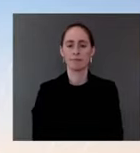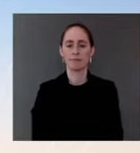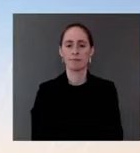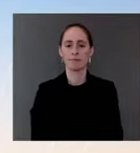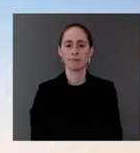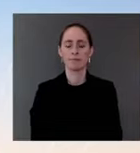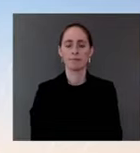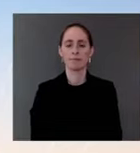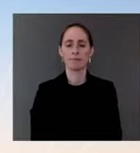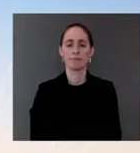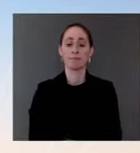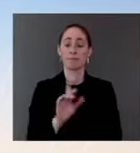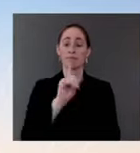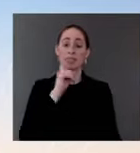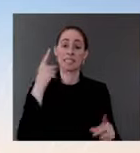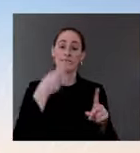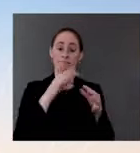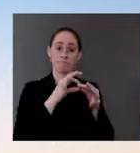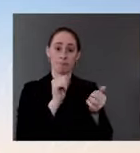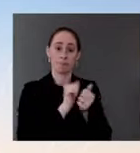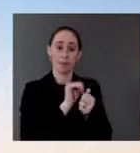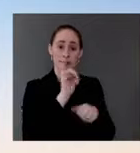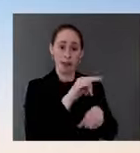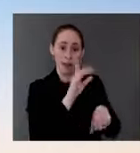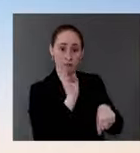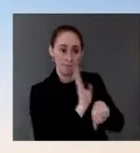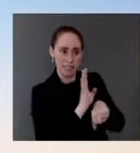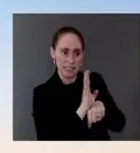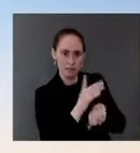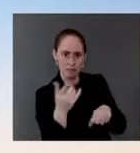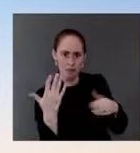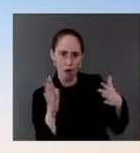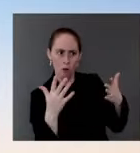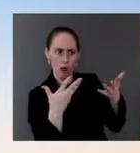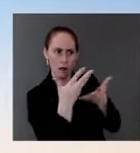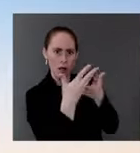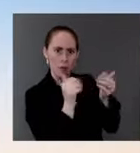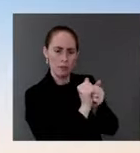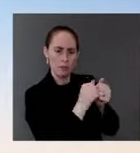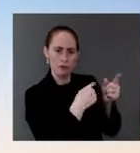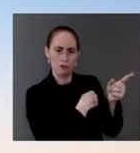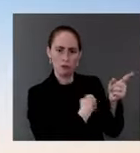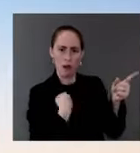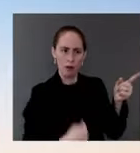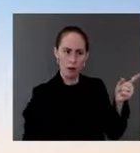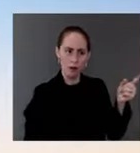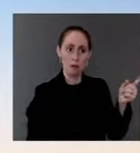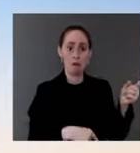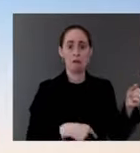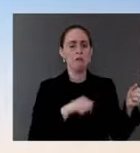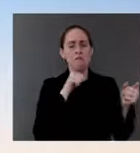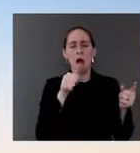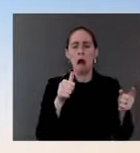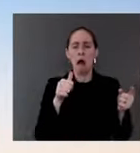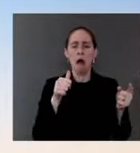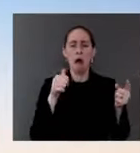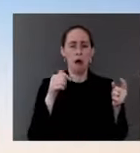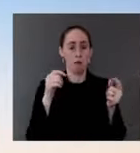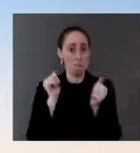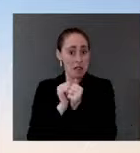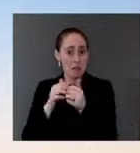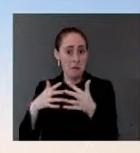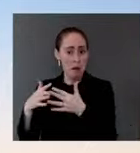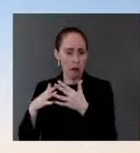any potential impact would be monitored by the Department of Treasury. I have not heard any additional or new assessment on that, but, of course,